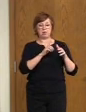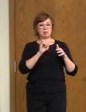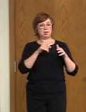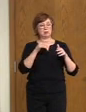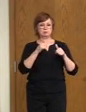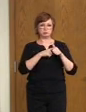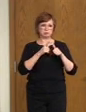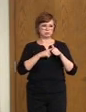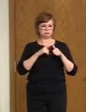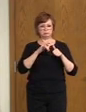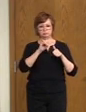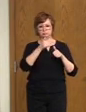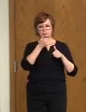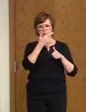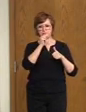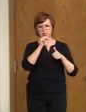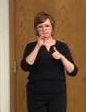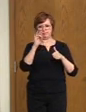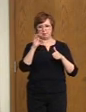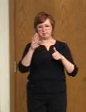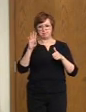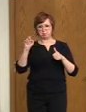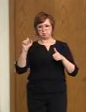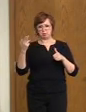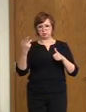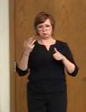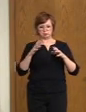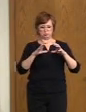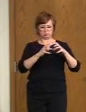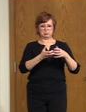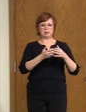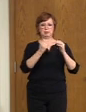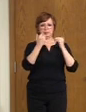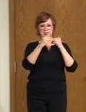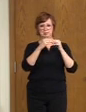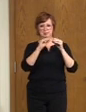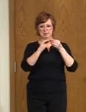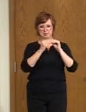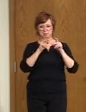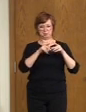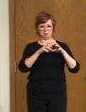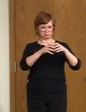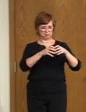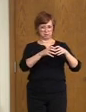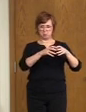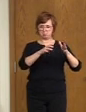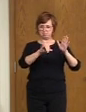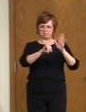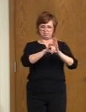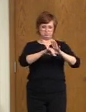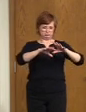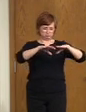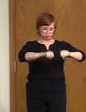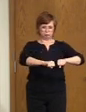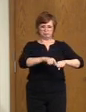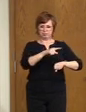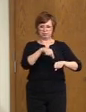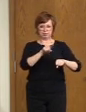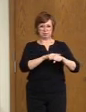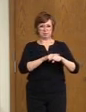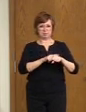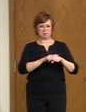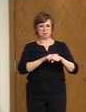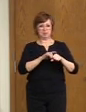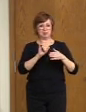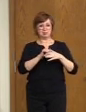one, and I don't want to say we have a captive audience, but we actually know where those people work and live, and it's, the geography is not